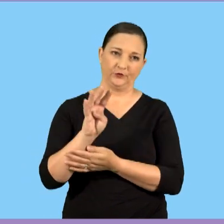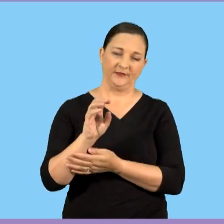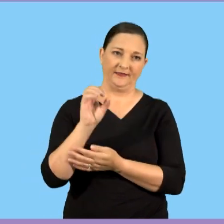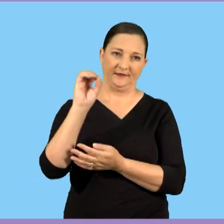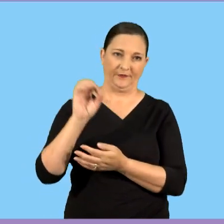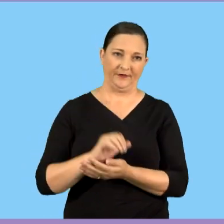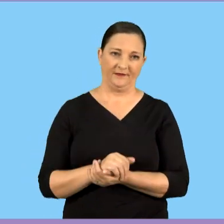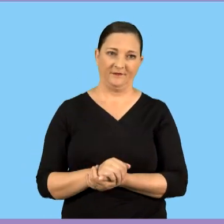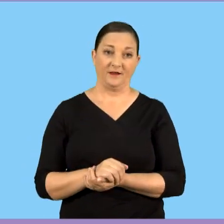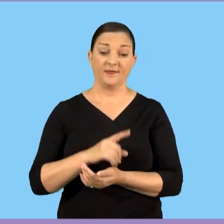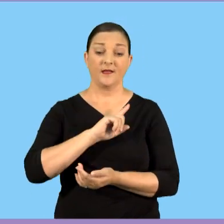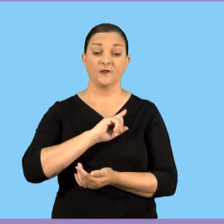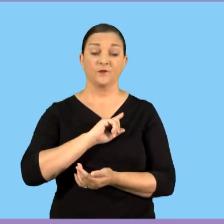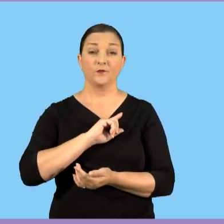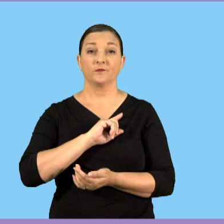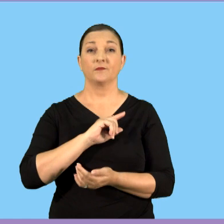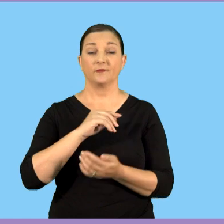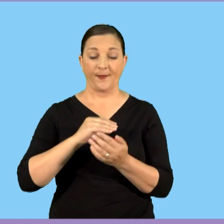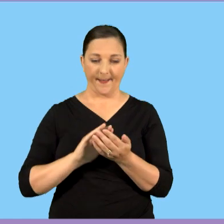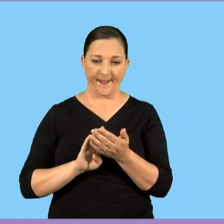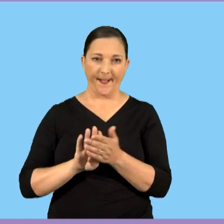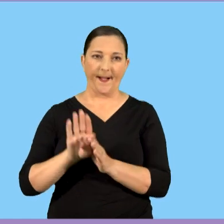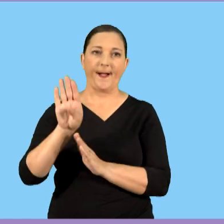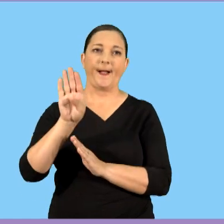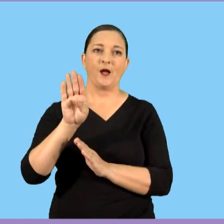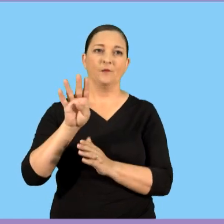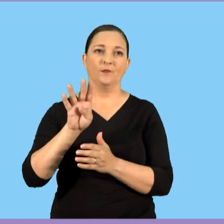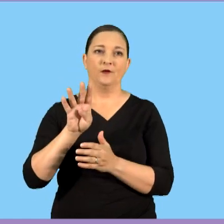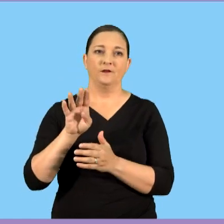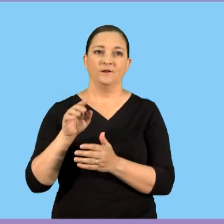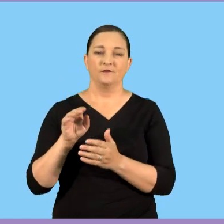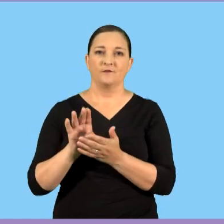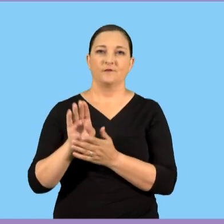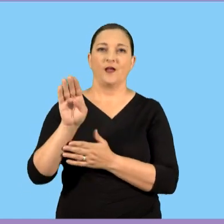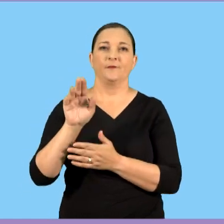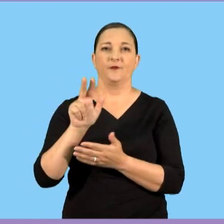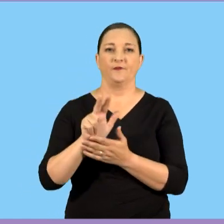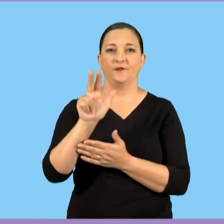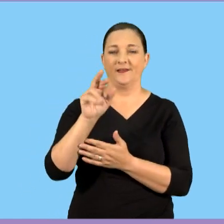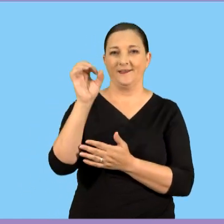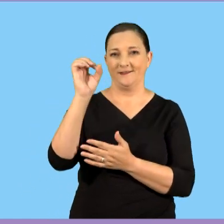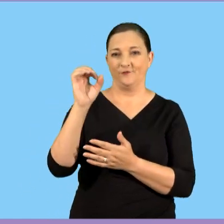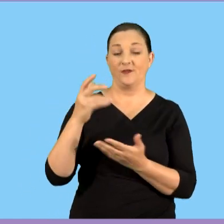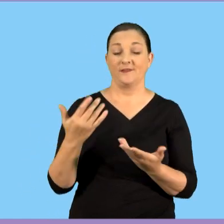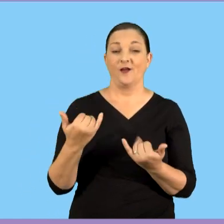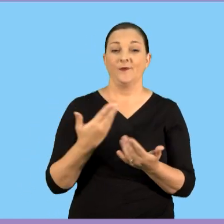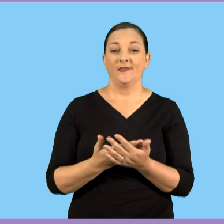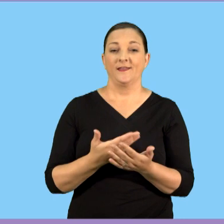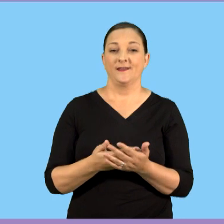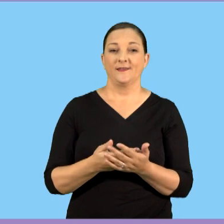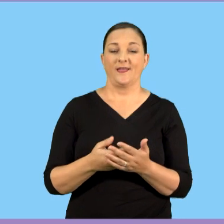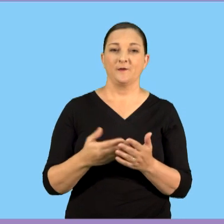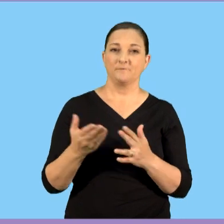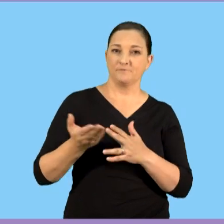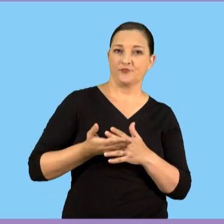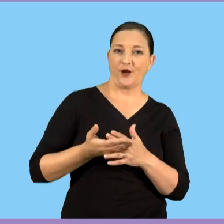at a positive 14 degrees Celsius. Why? Because it rose by 18 degrees